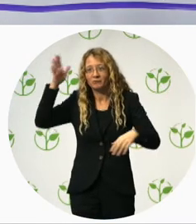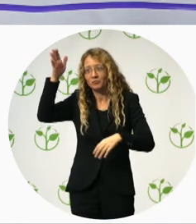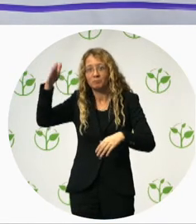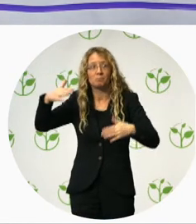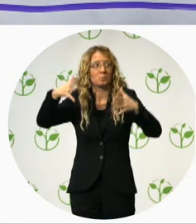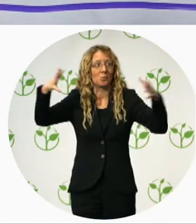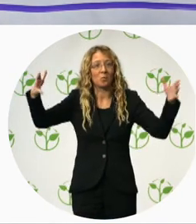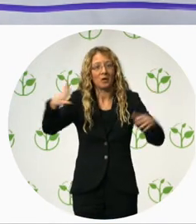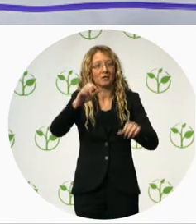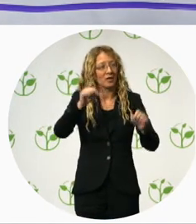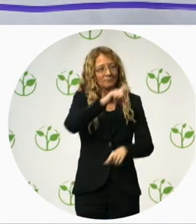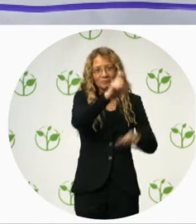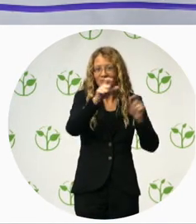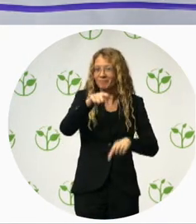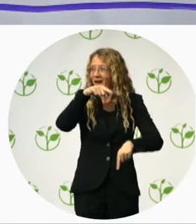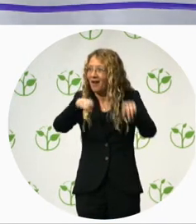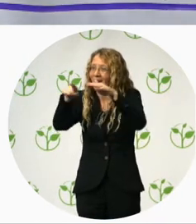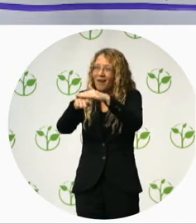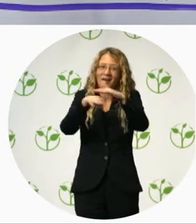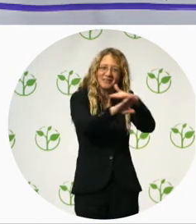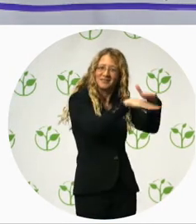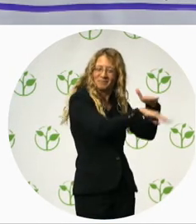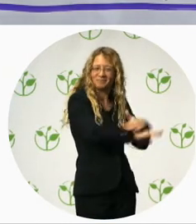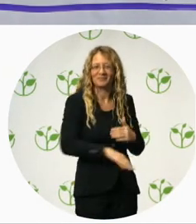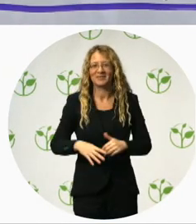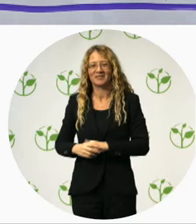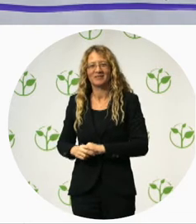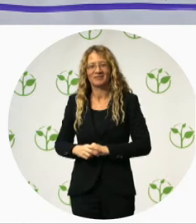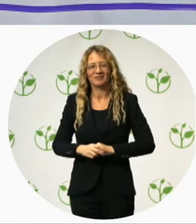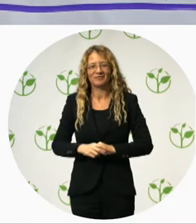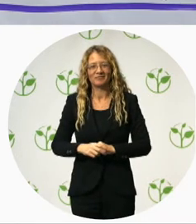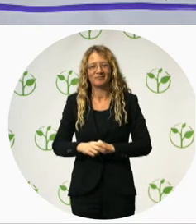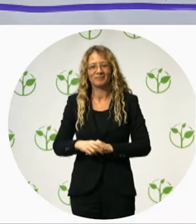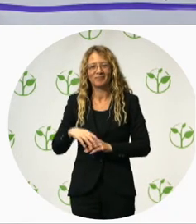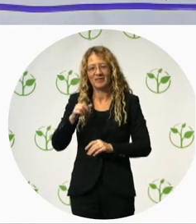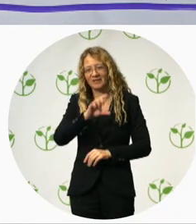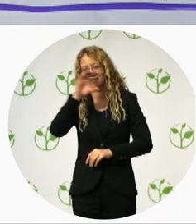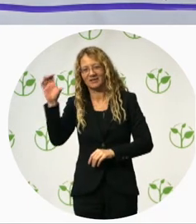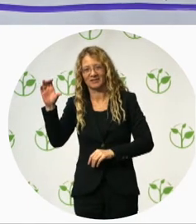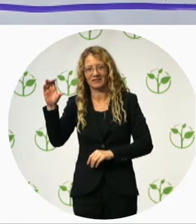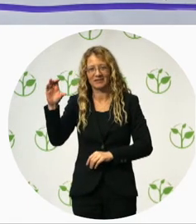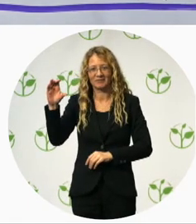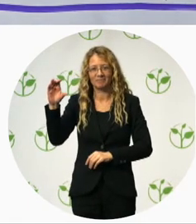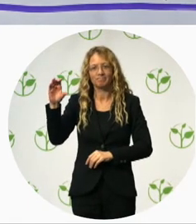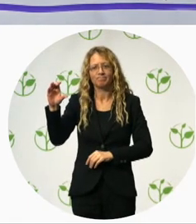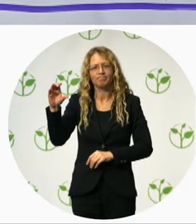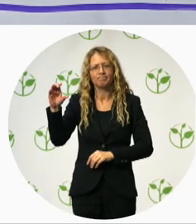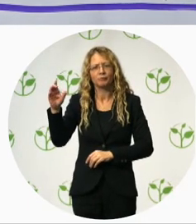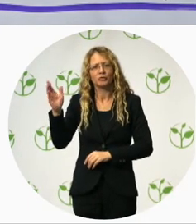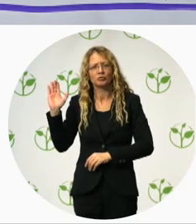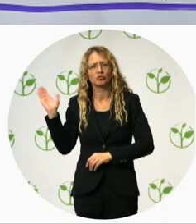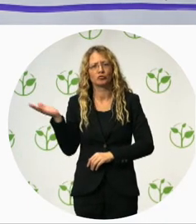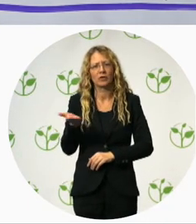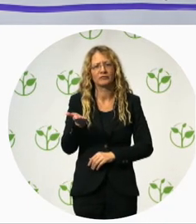Another one, a service provided, I would say, to the citizens of the United States, but it's actually more than